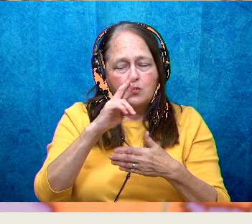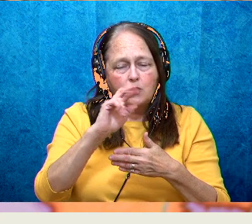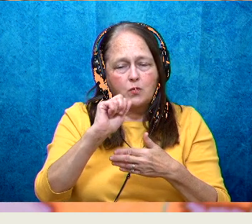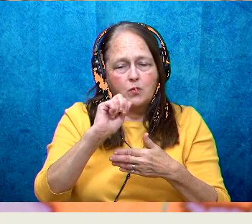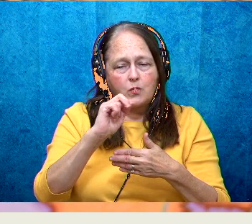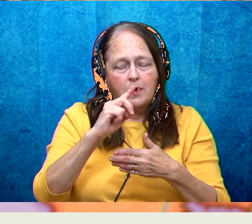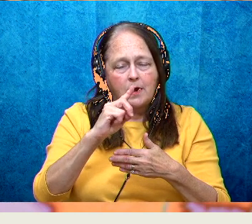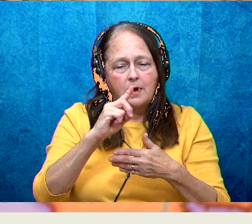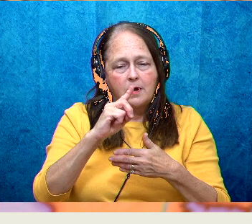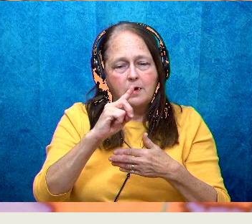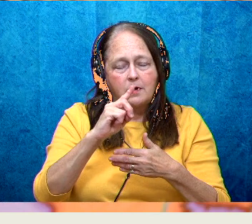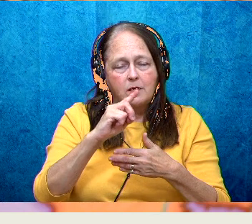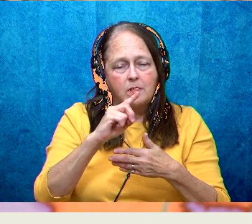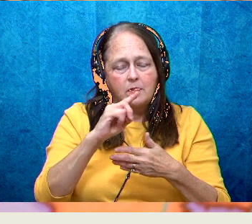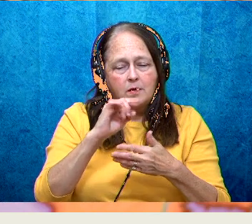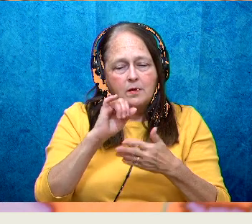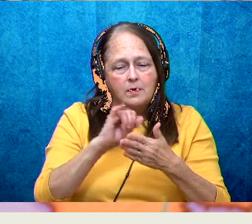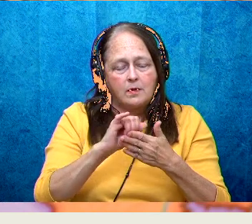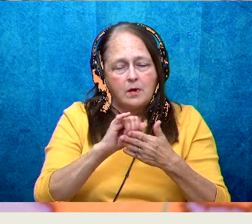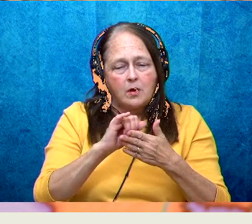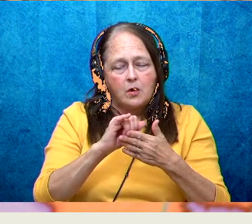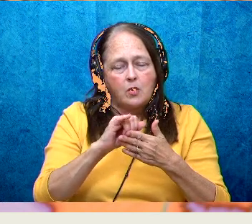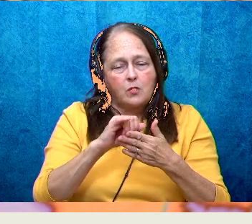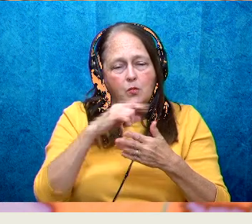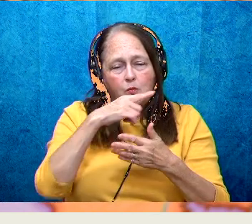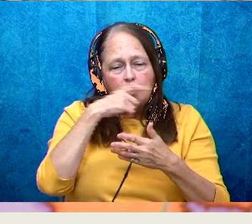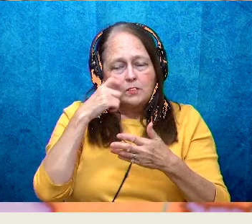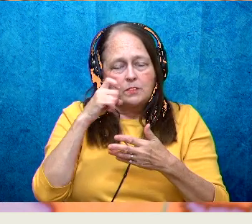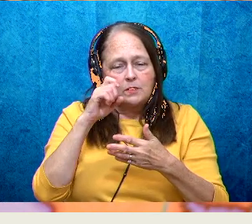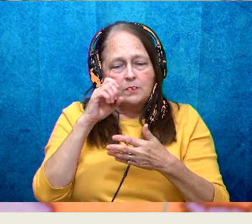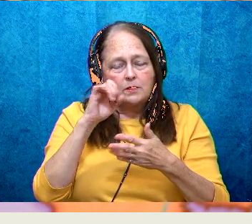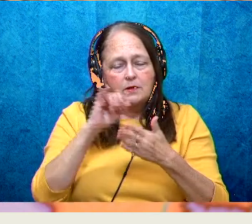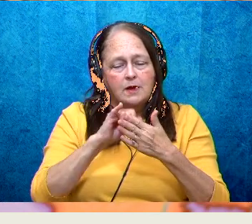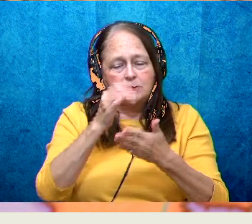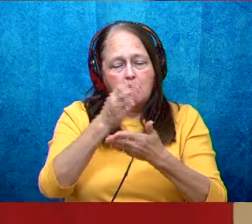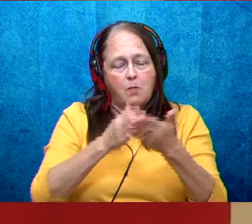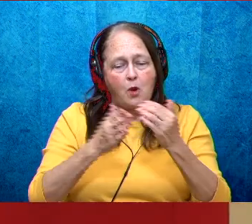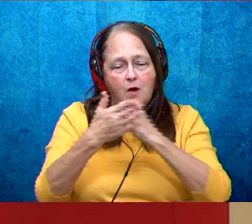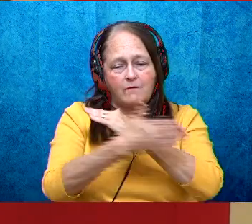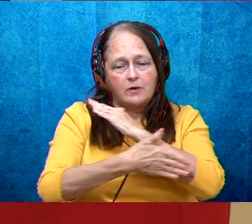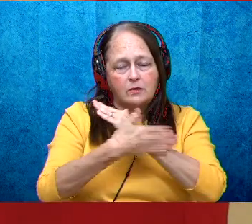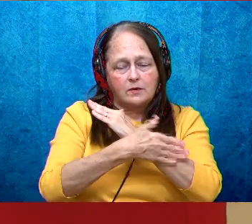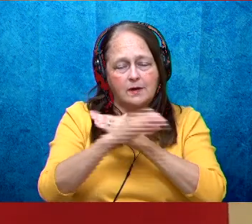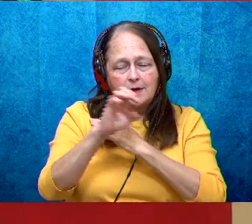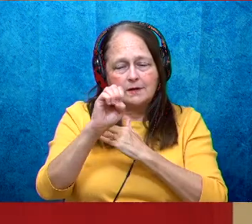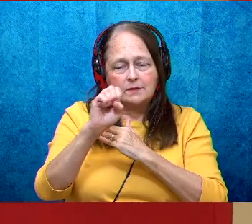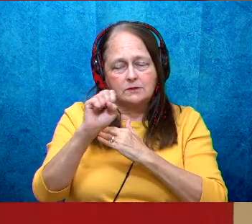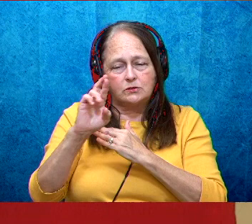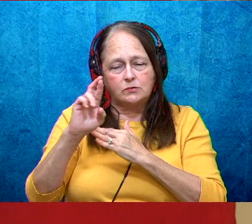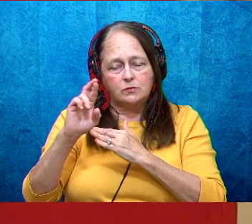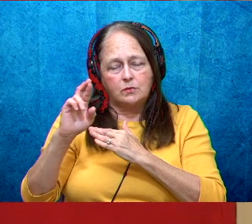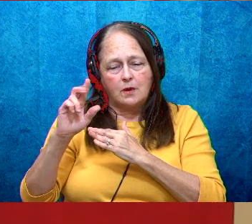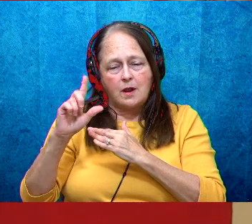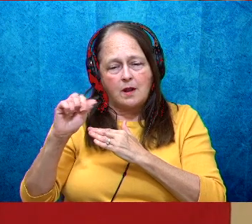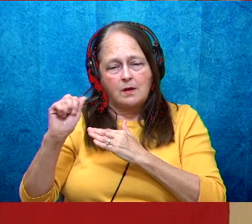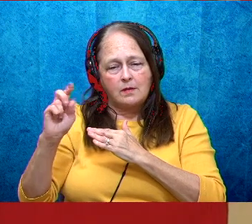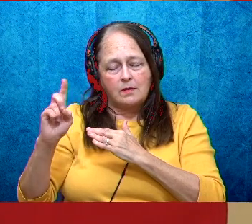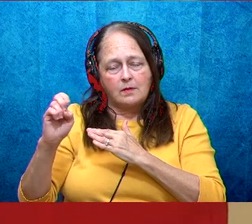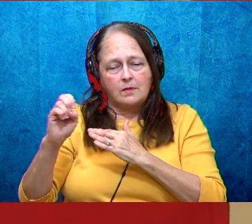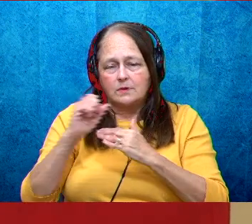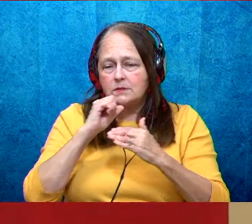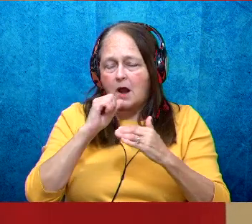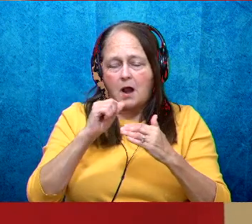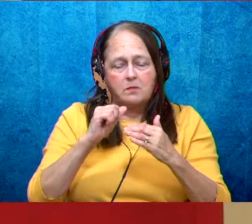is a Russia exclave. Now, an exclave is a part of a country that is not part of its contiguous